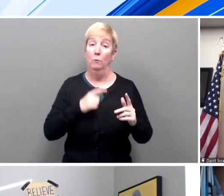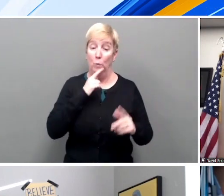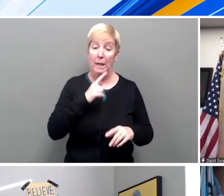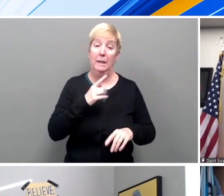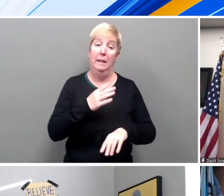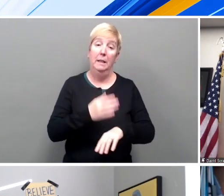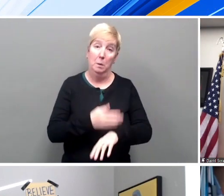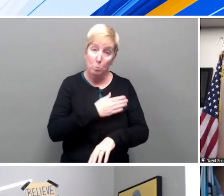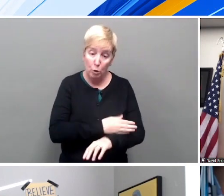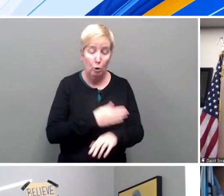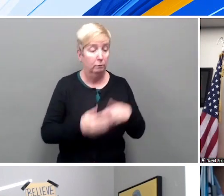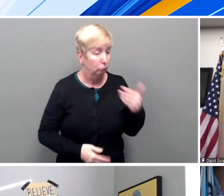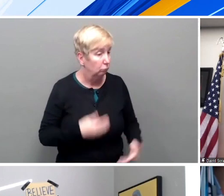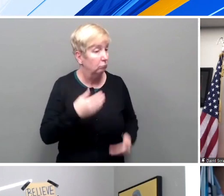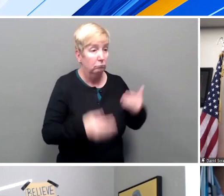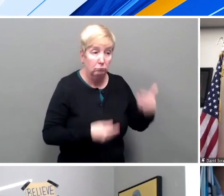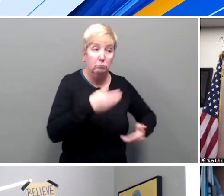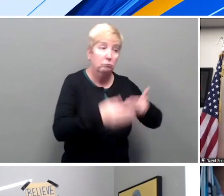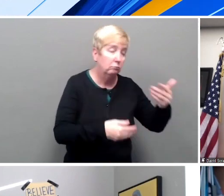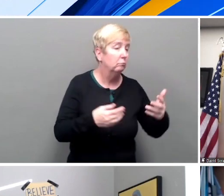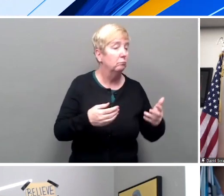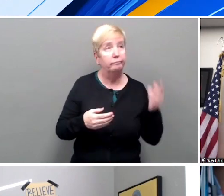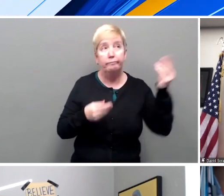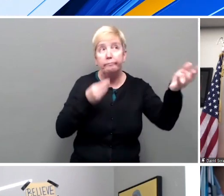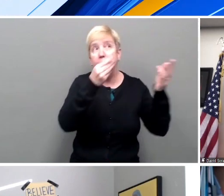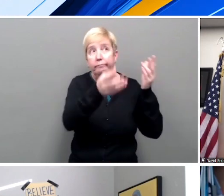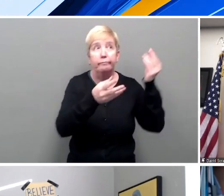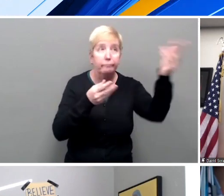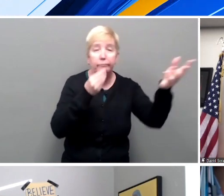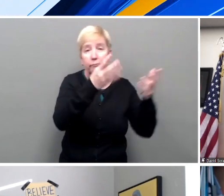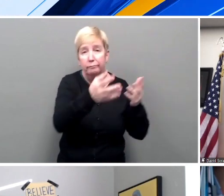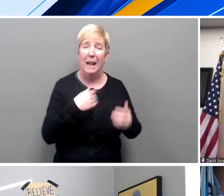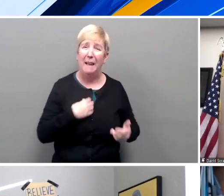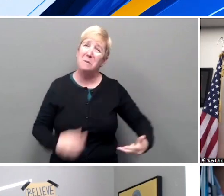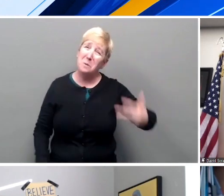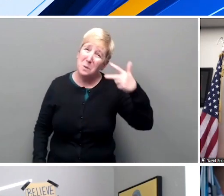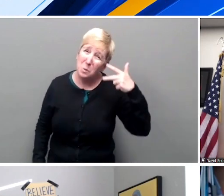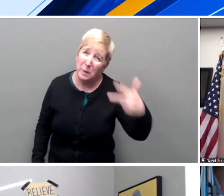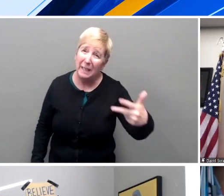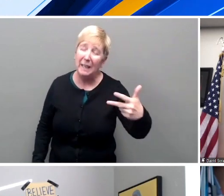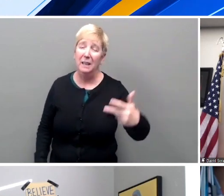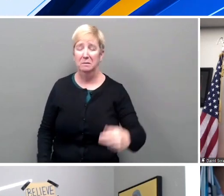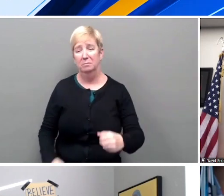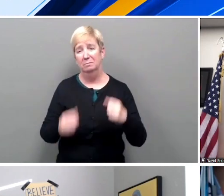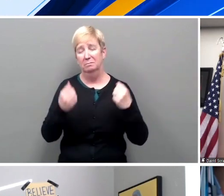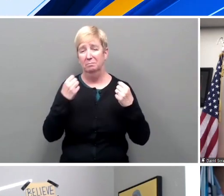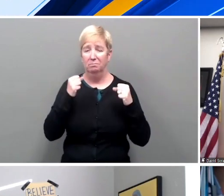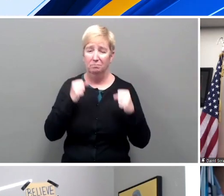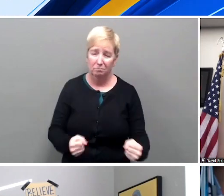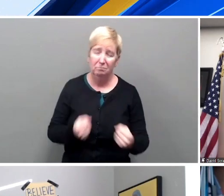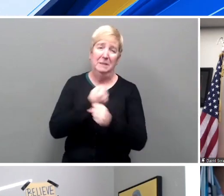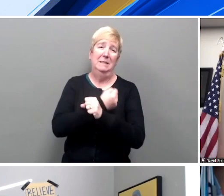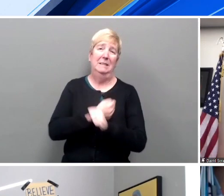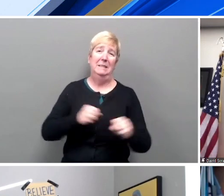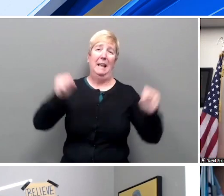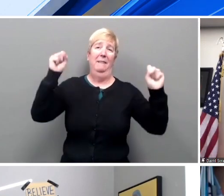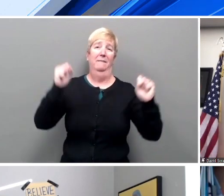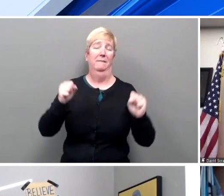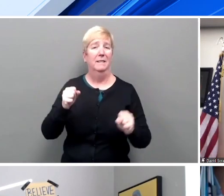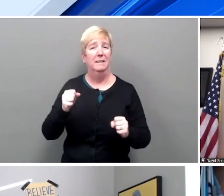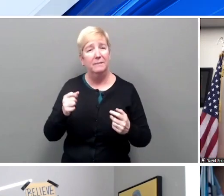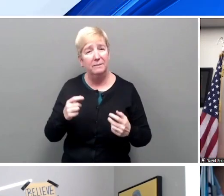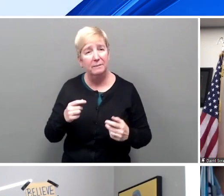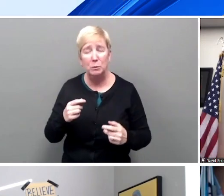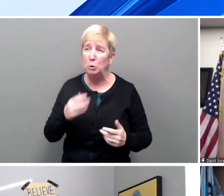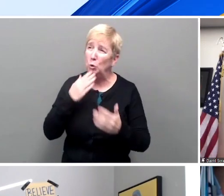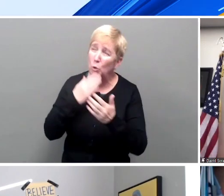with the availability of 3 really safe and highly effective vaccines, all of